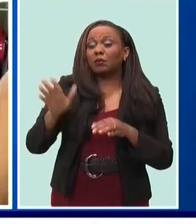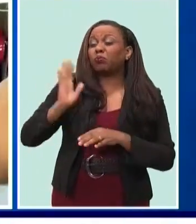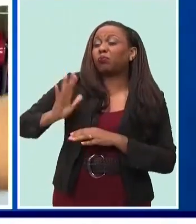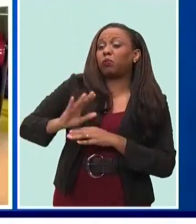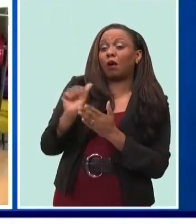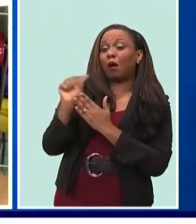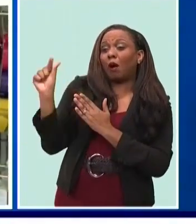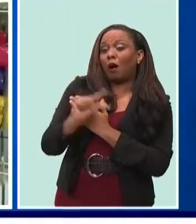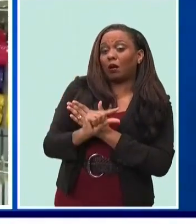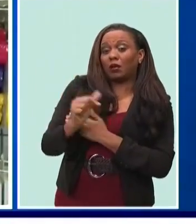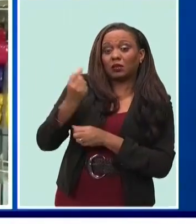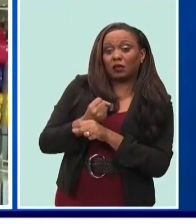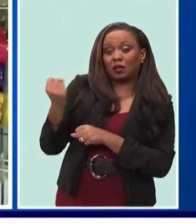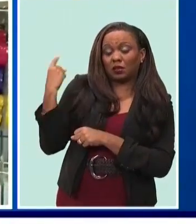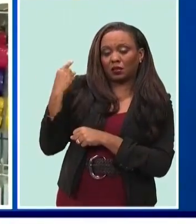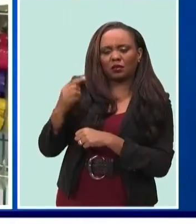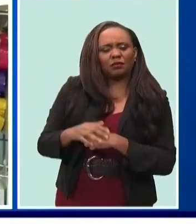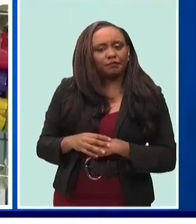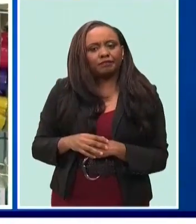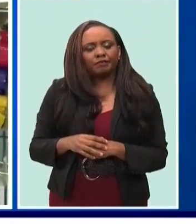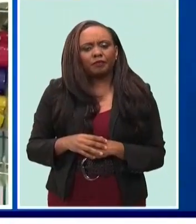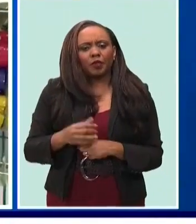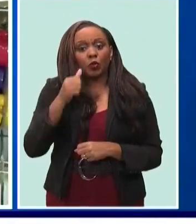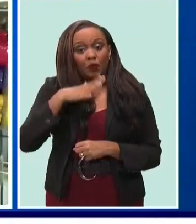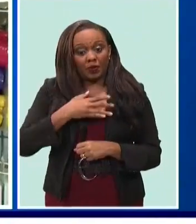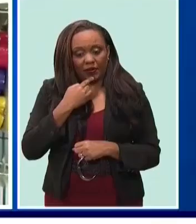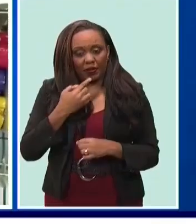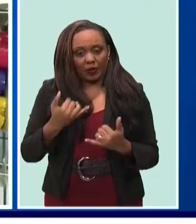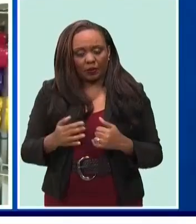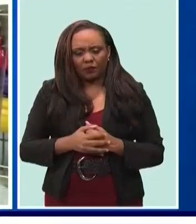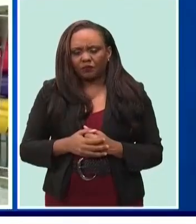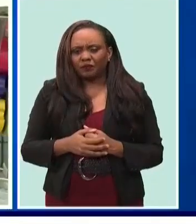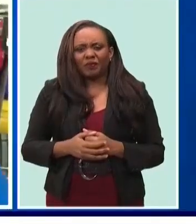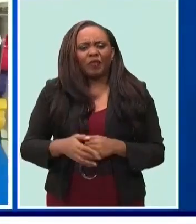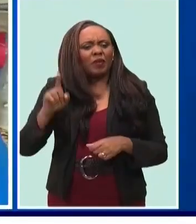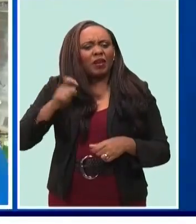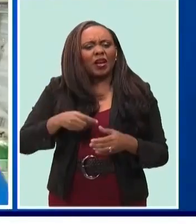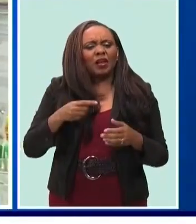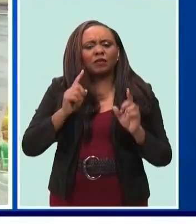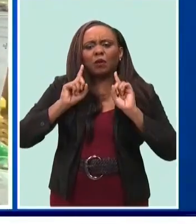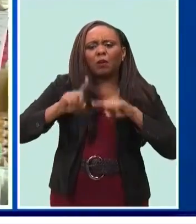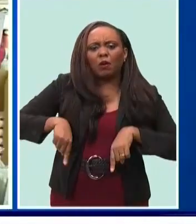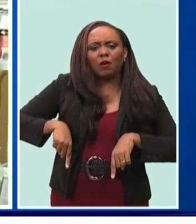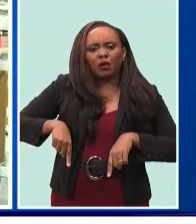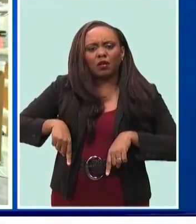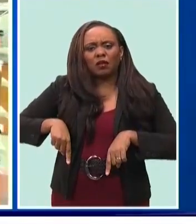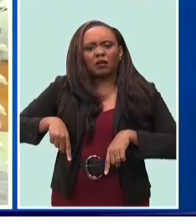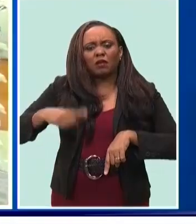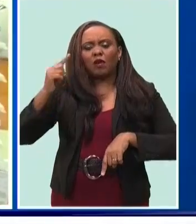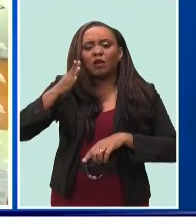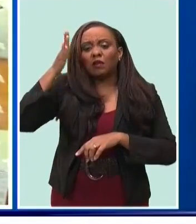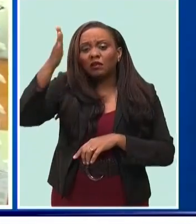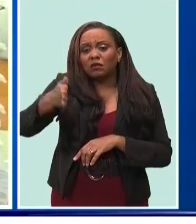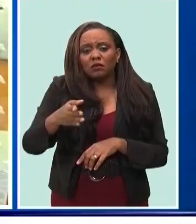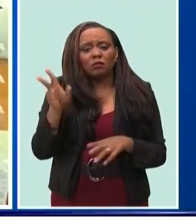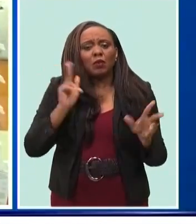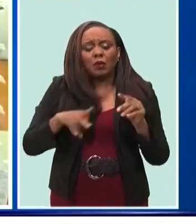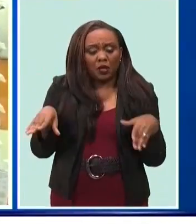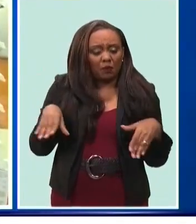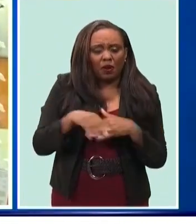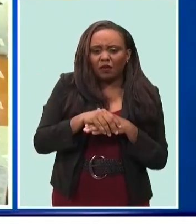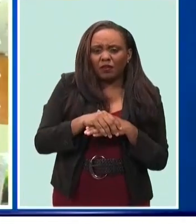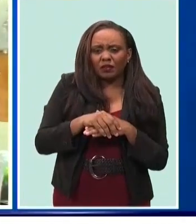buy in advance because everybody's wedding don't happen tomorrow. People plan differently, so you